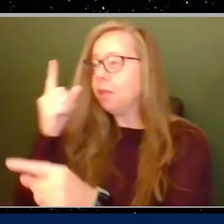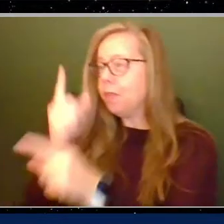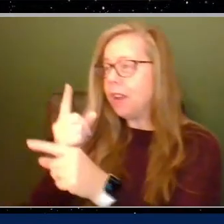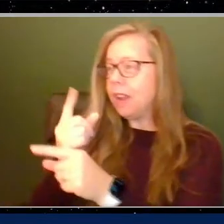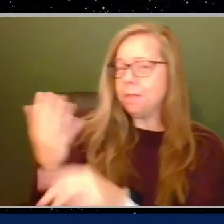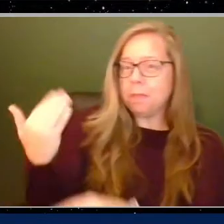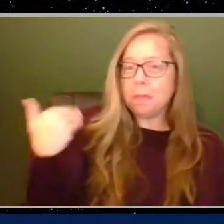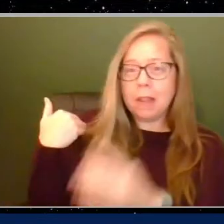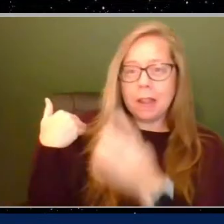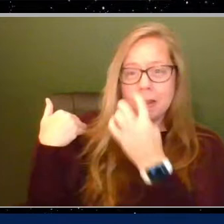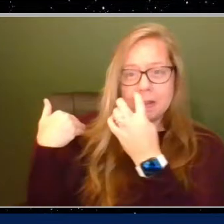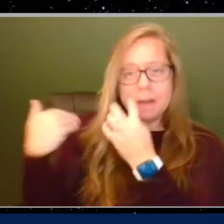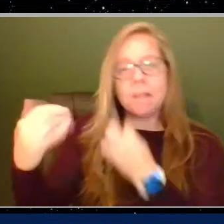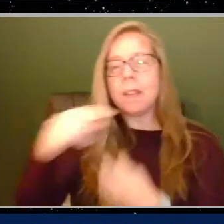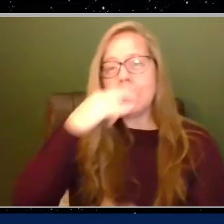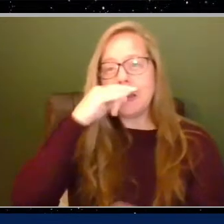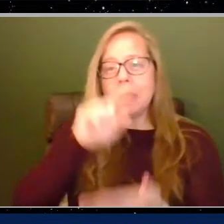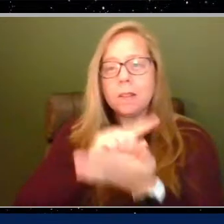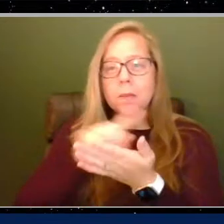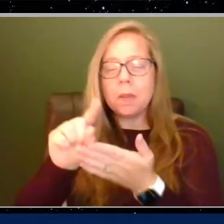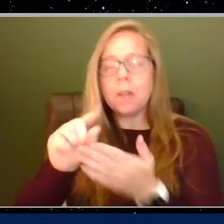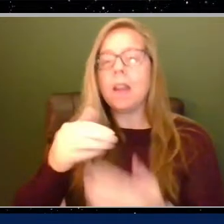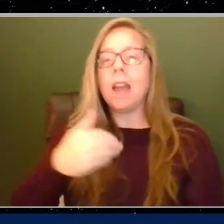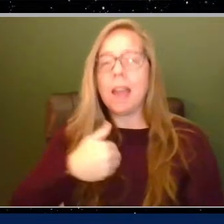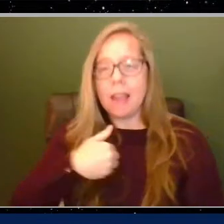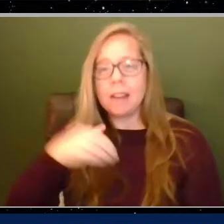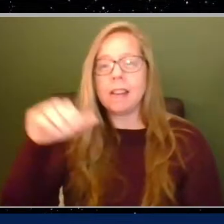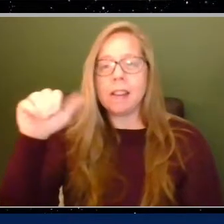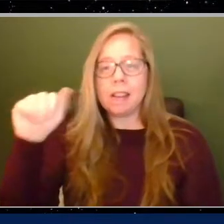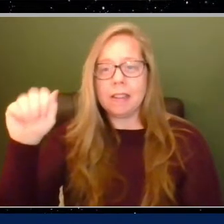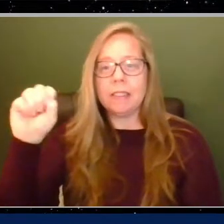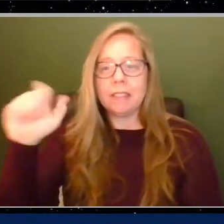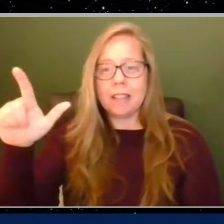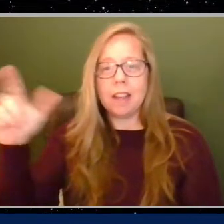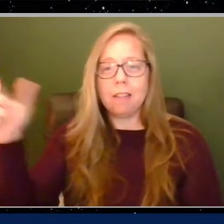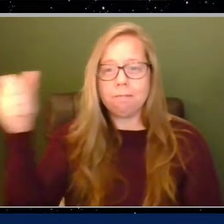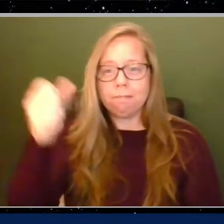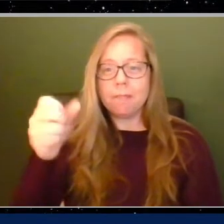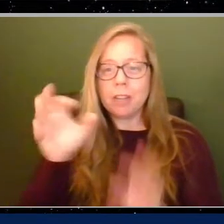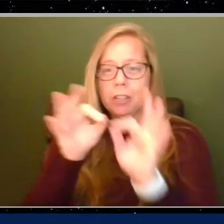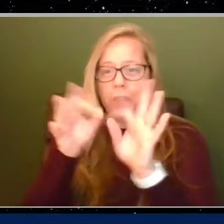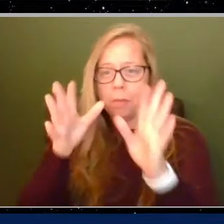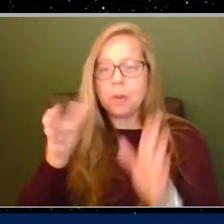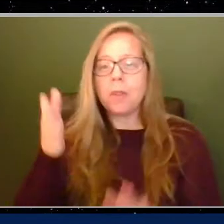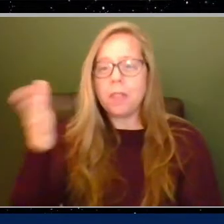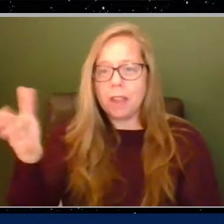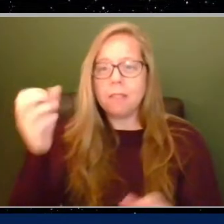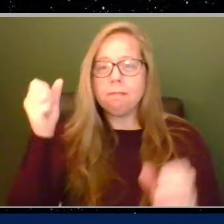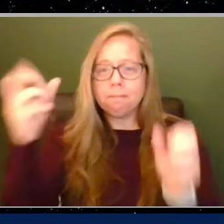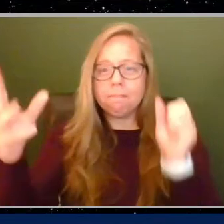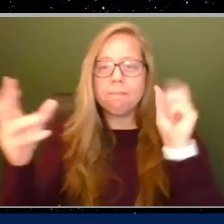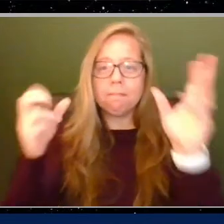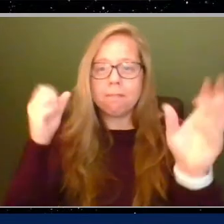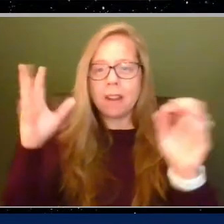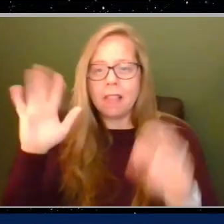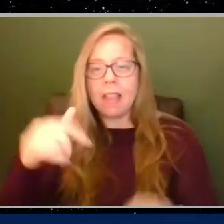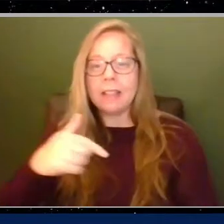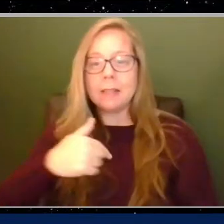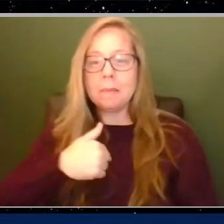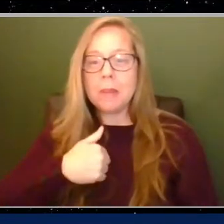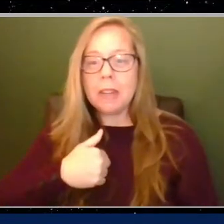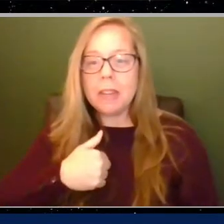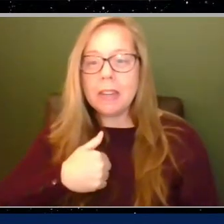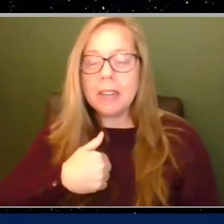Week, we had ASL interpreted presentations, and that's actually me on stage.